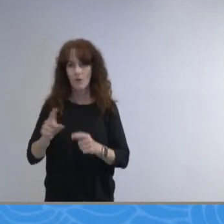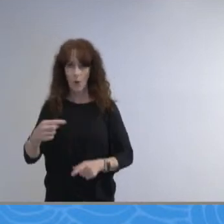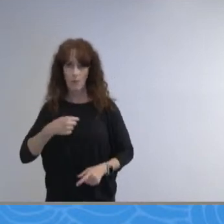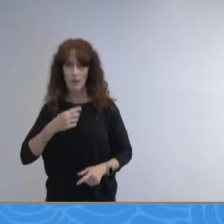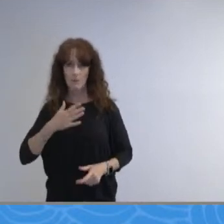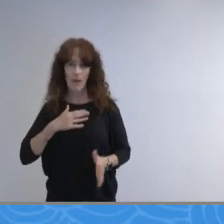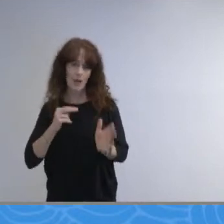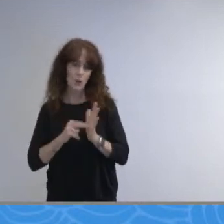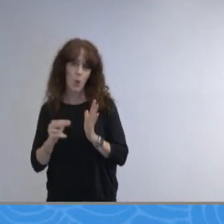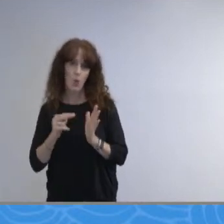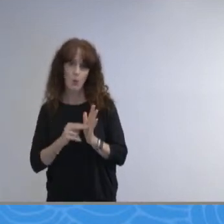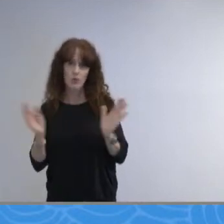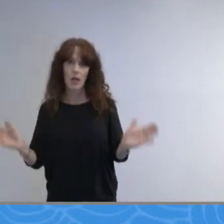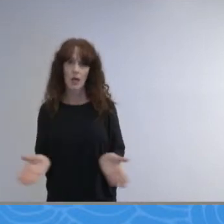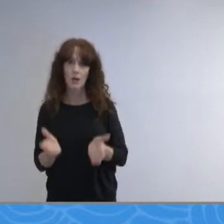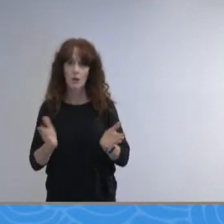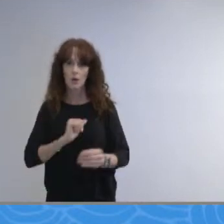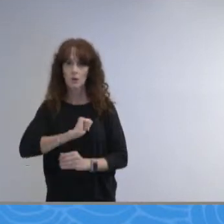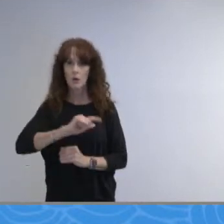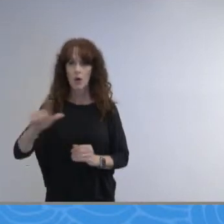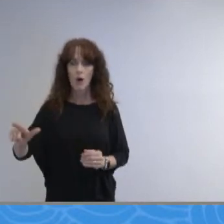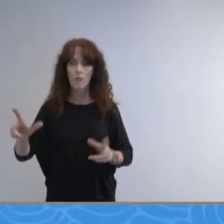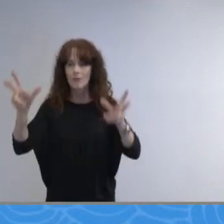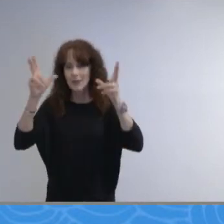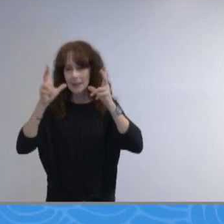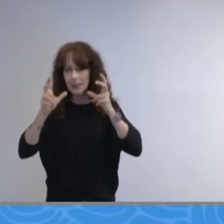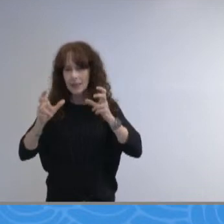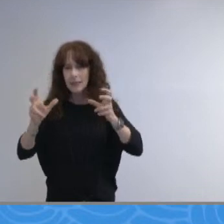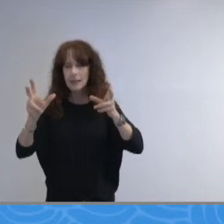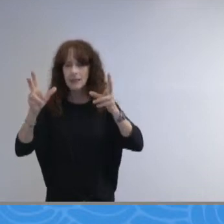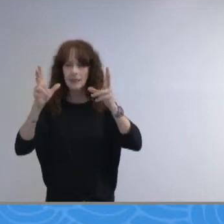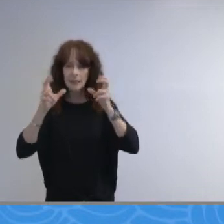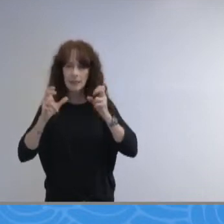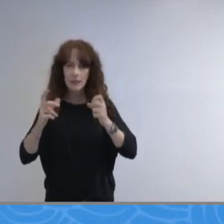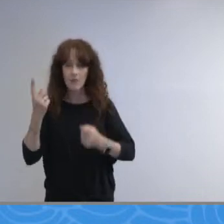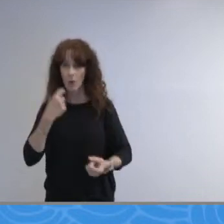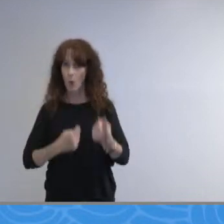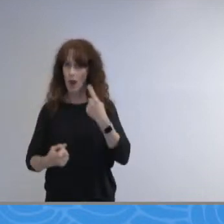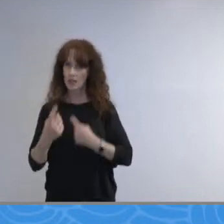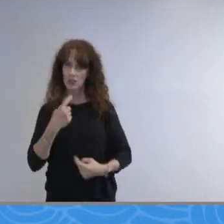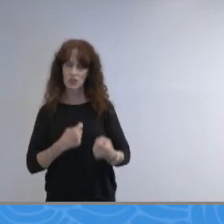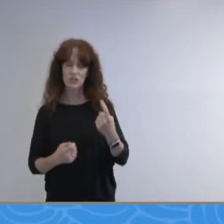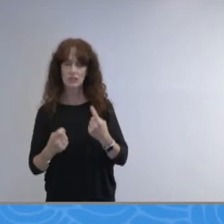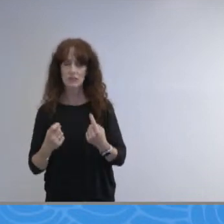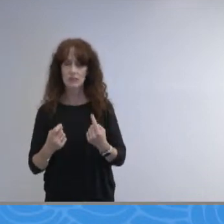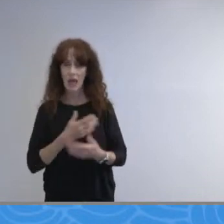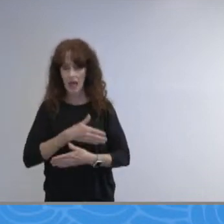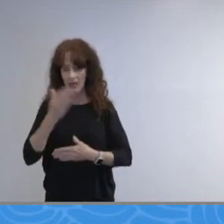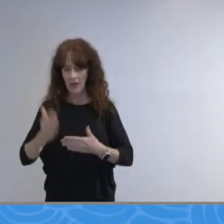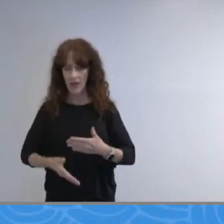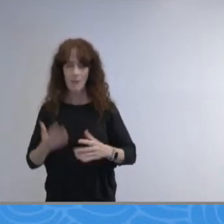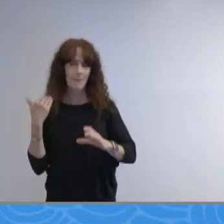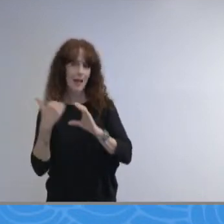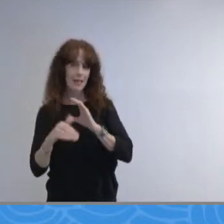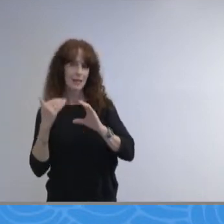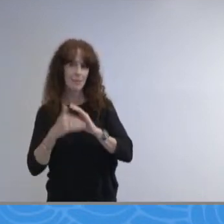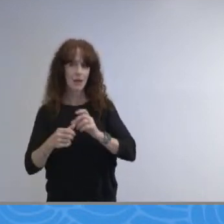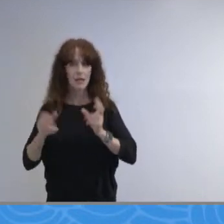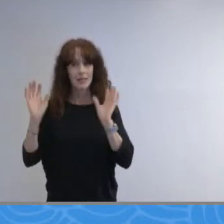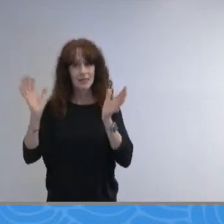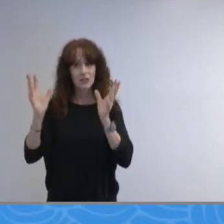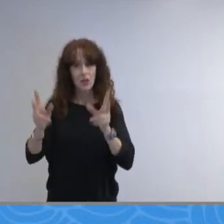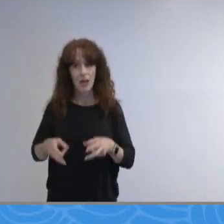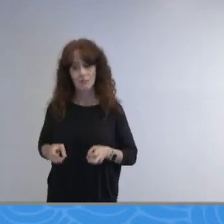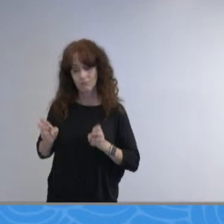my notes. I encourage everybody just to listen. If you have questions afterwards, I will put my email in the chat, and